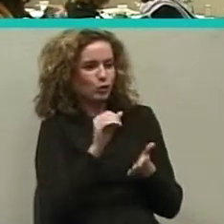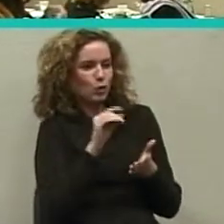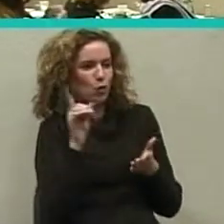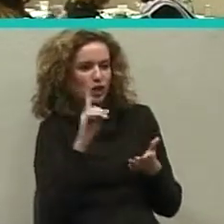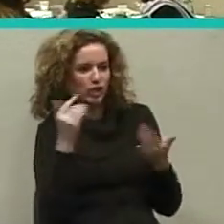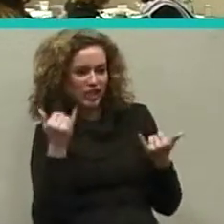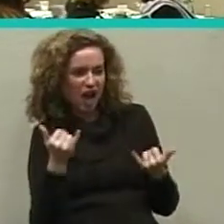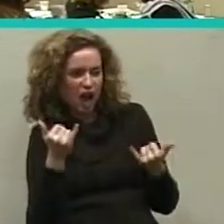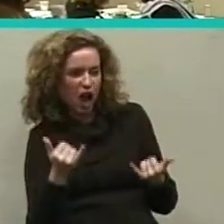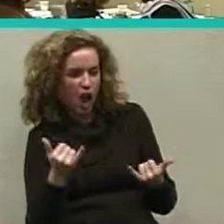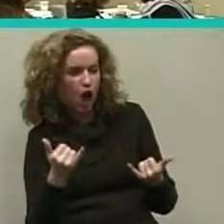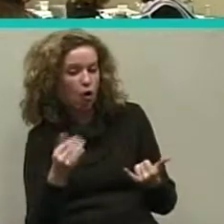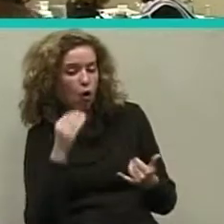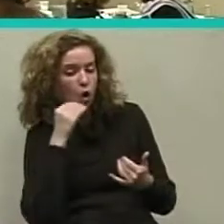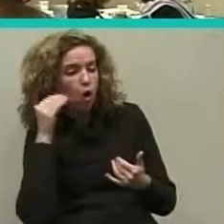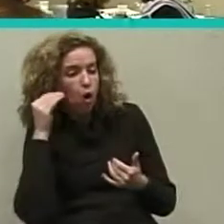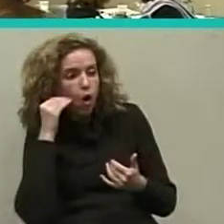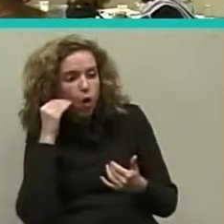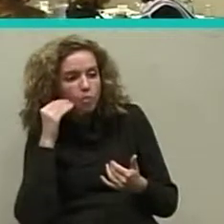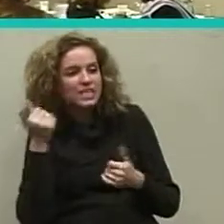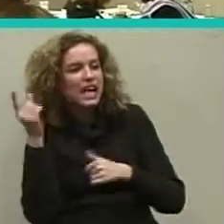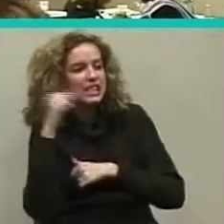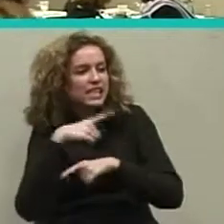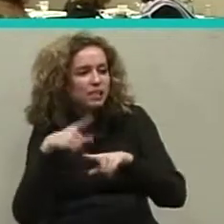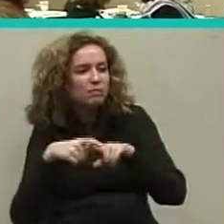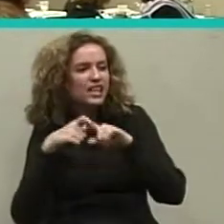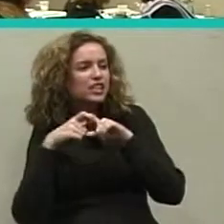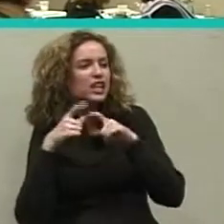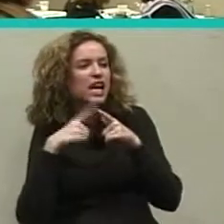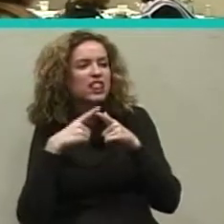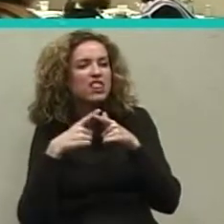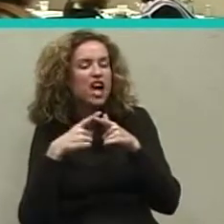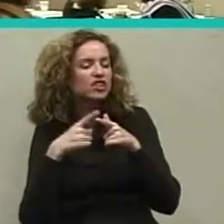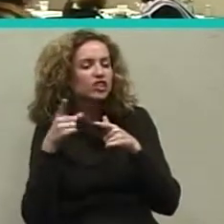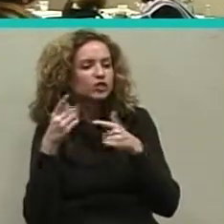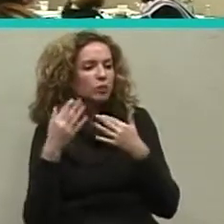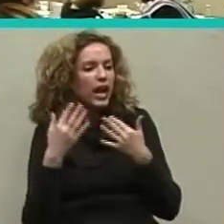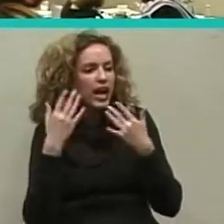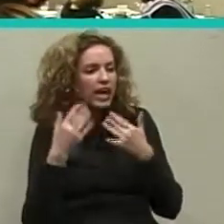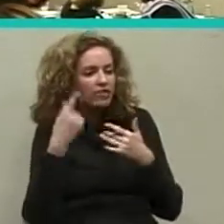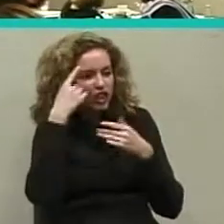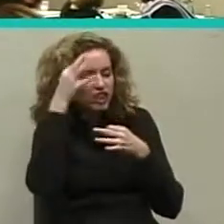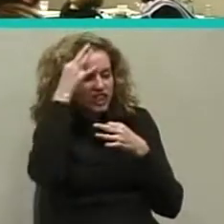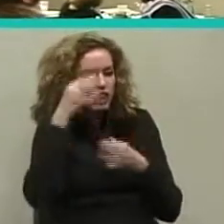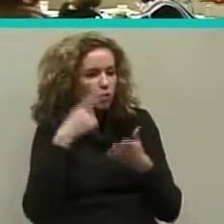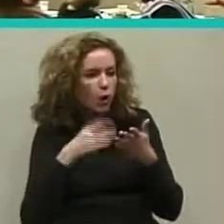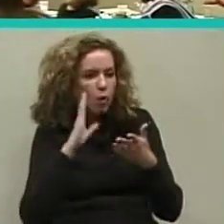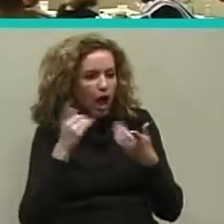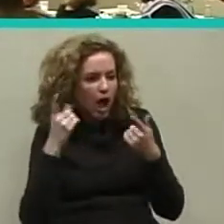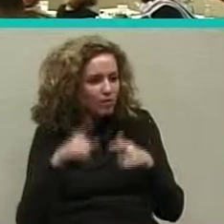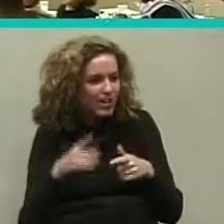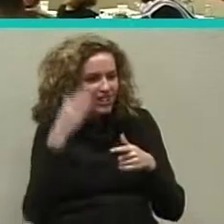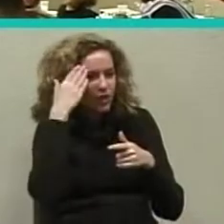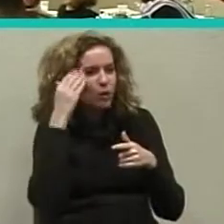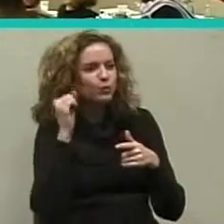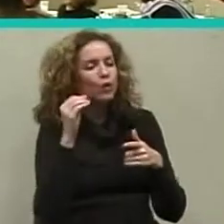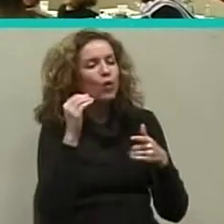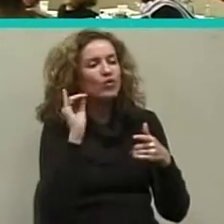Probably at home on a 10-day suspension awaiting some kind of decision about where the heck she's going to be educated because she isn't coming back here. Now that's a change of placement. I've got to do an